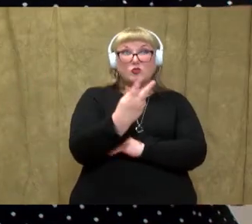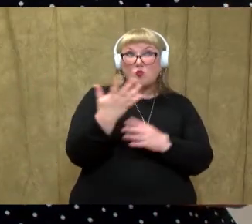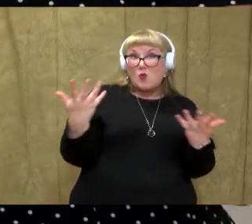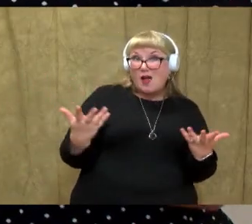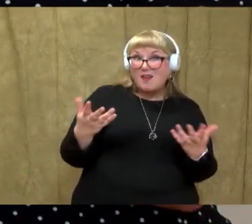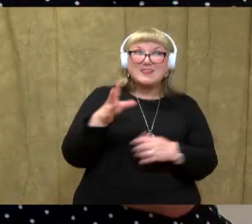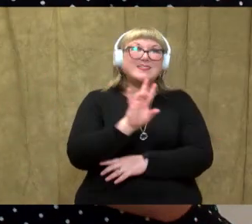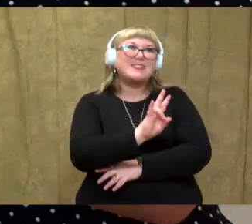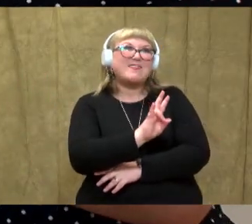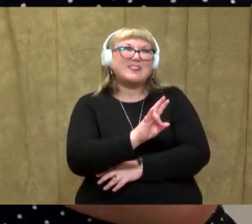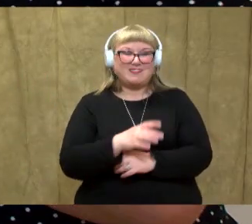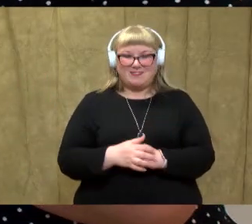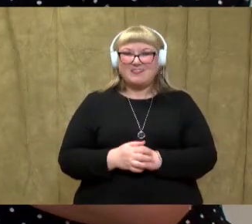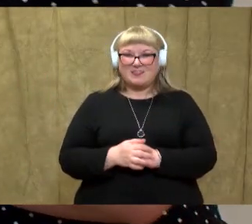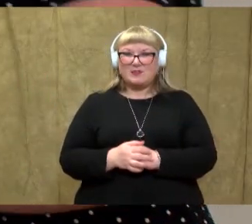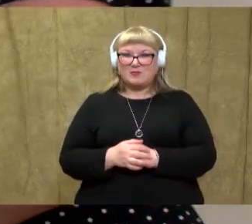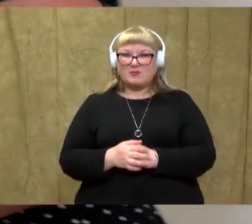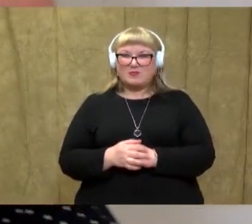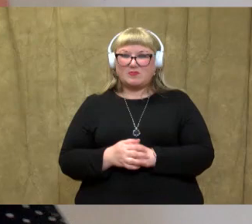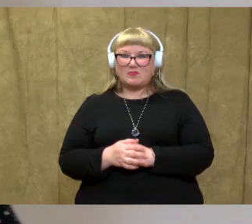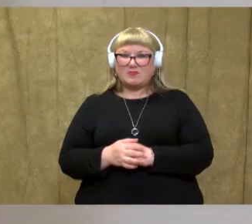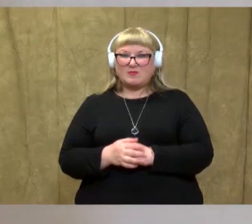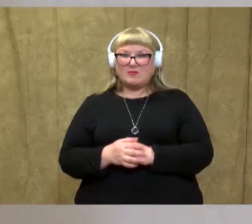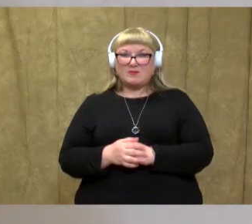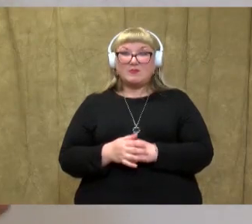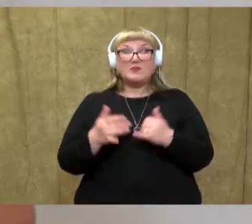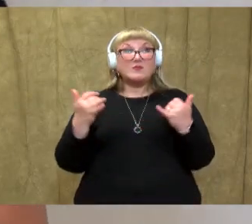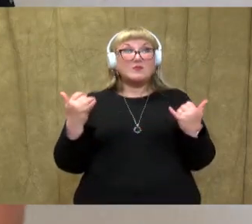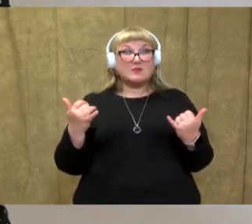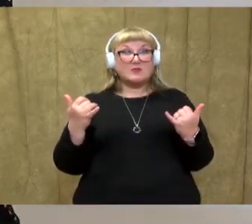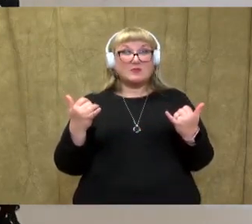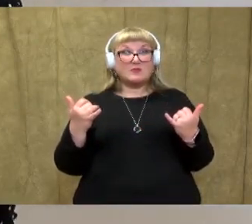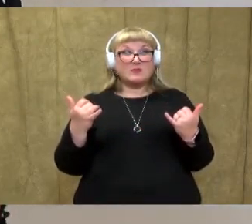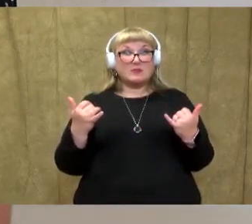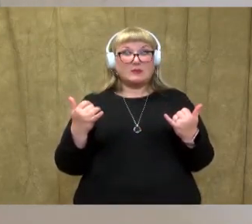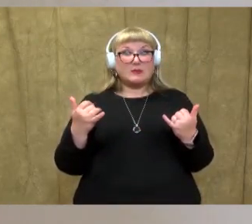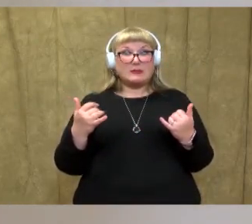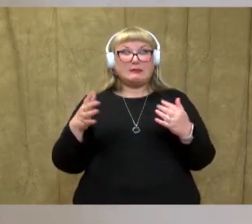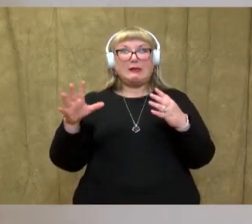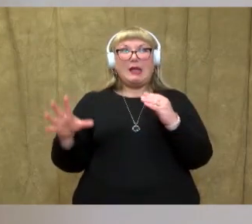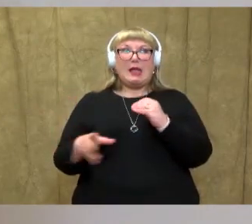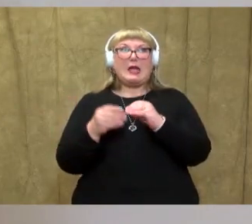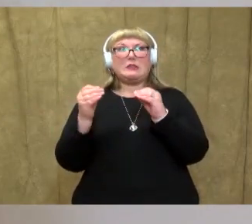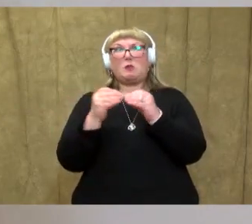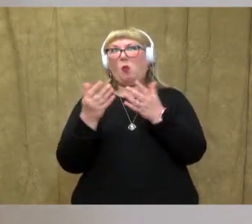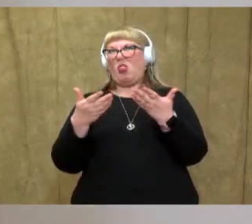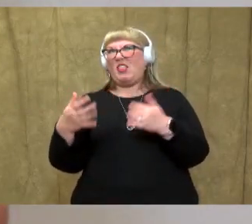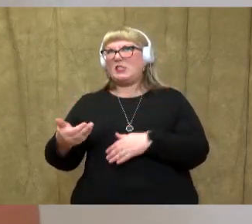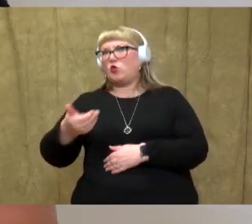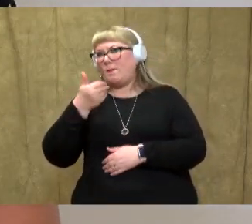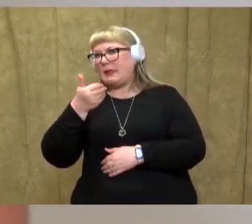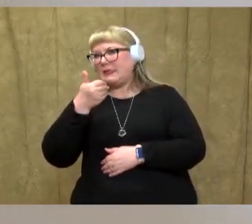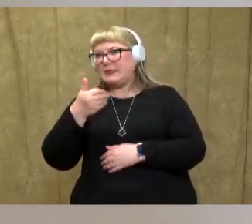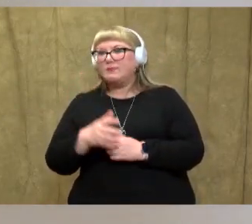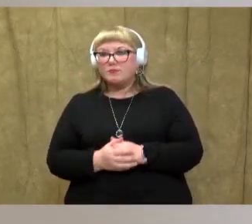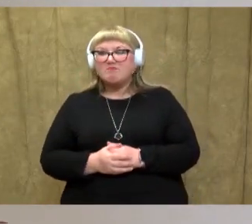7. Great job. Now we need to add some more things to our pizza.